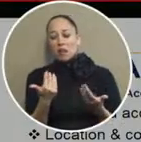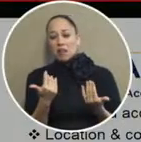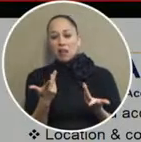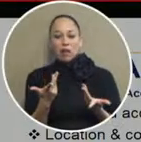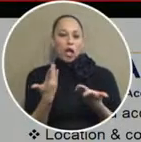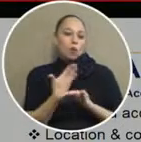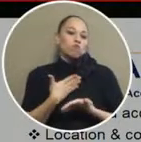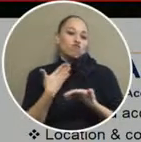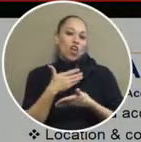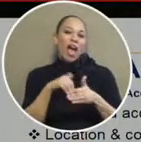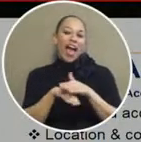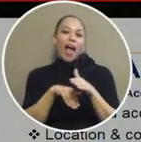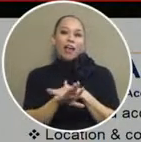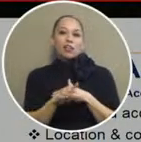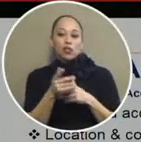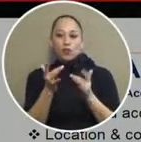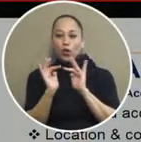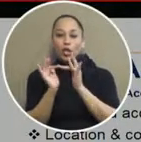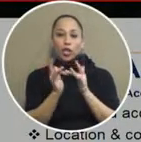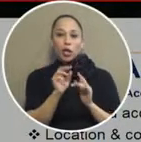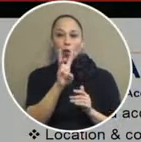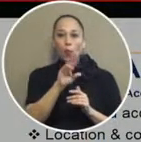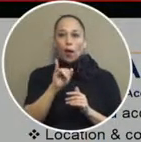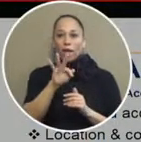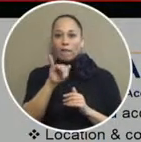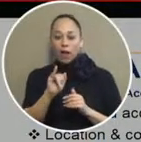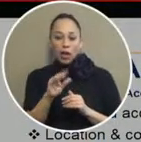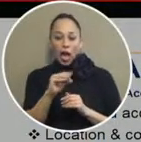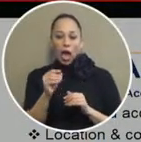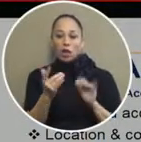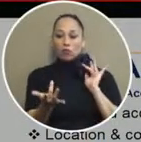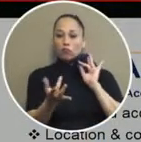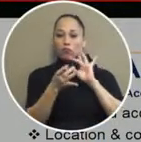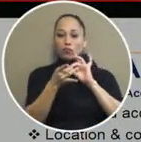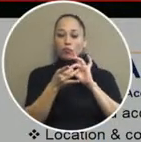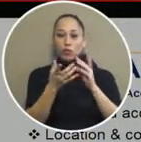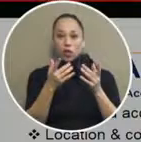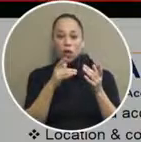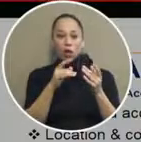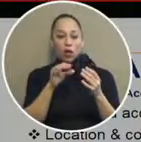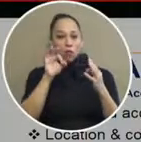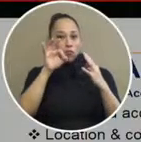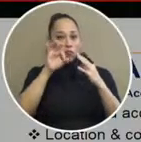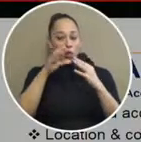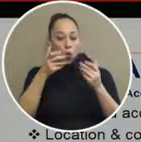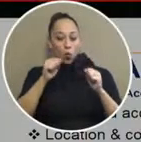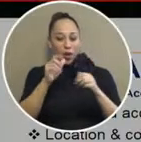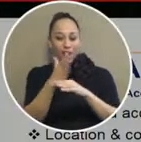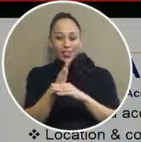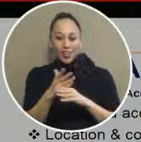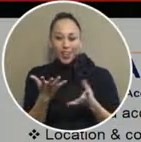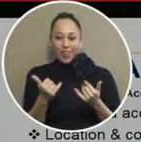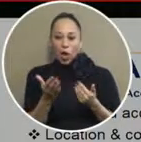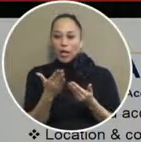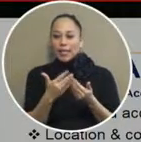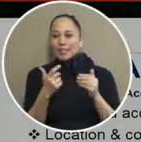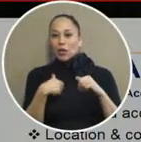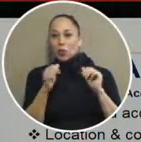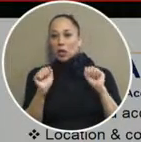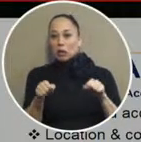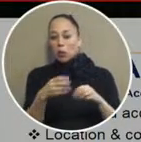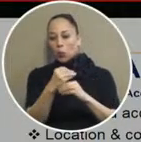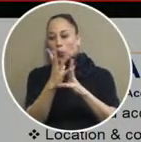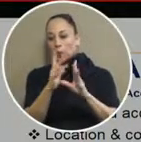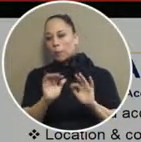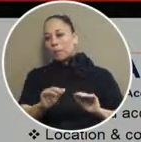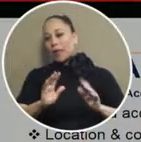the access to the internet and this connectivity that we're sharing now as easily as we do. And so